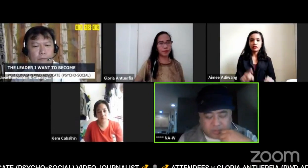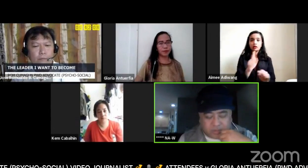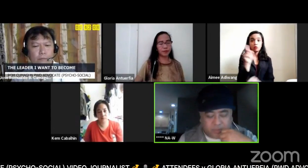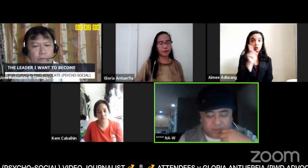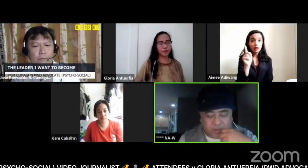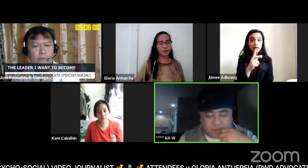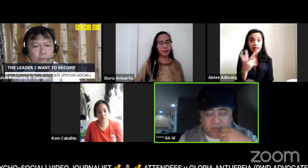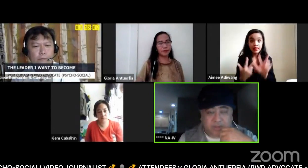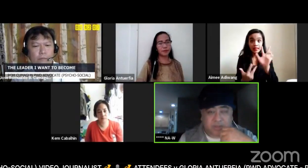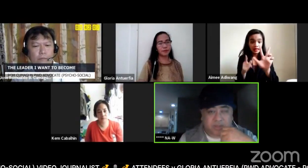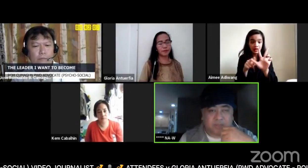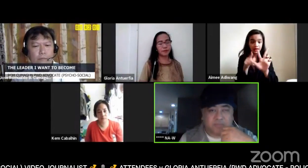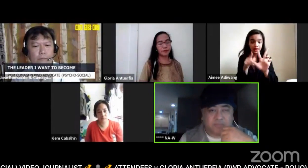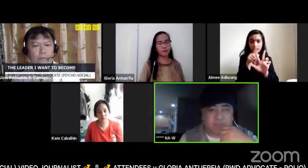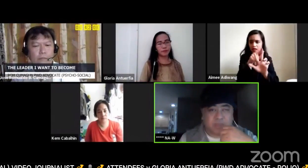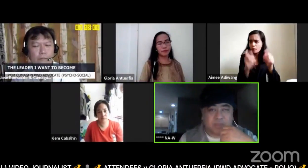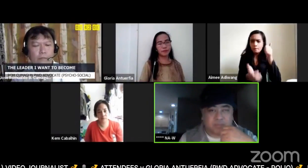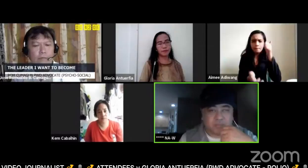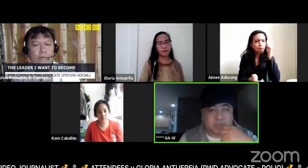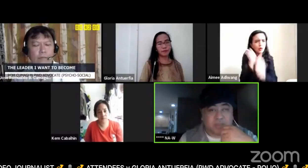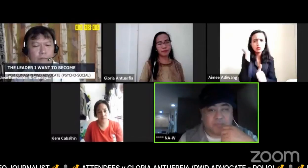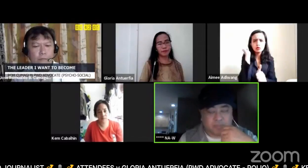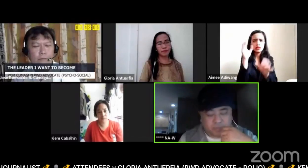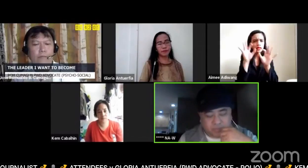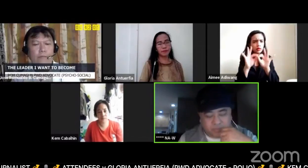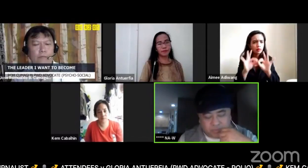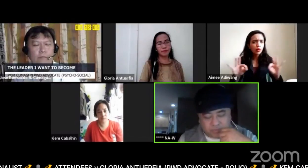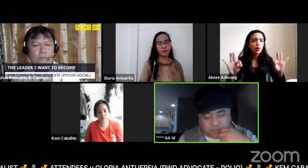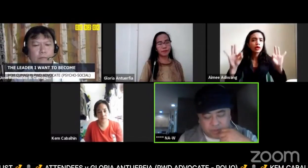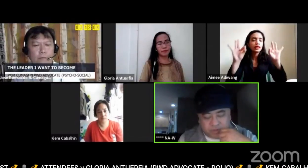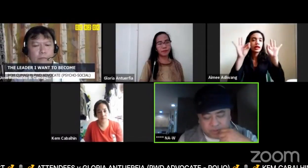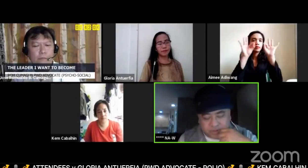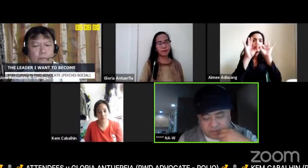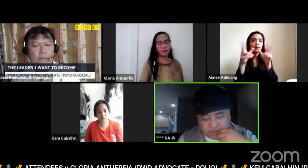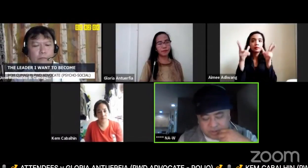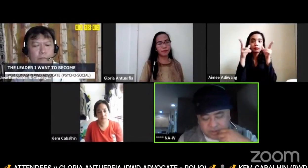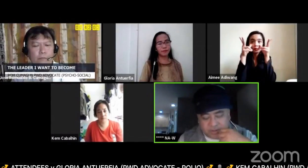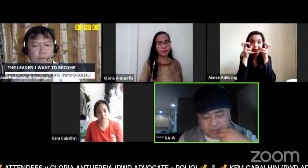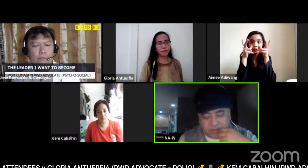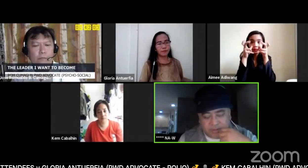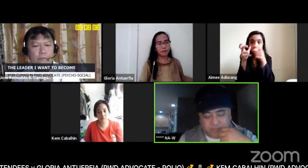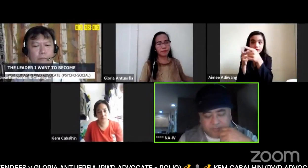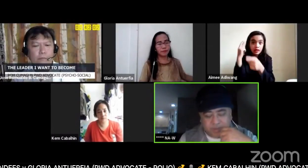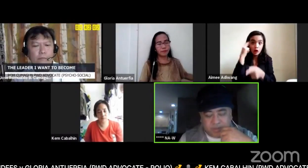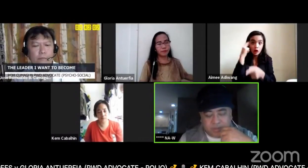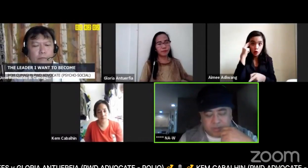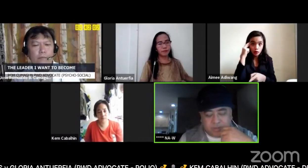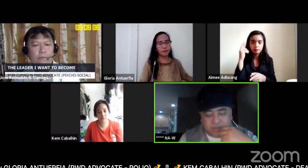the three most important things that I've picked up from your experiences is that